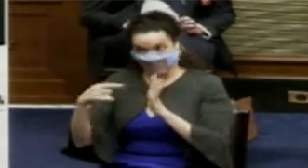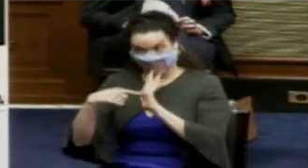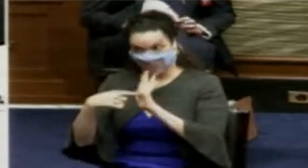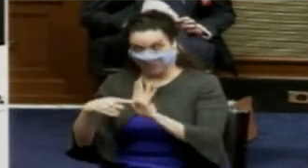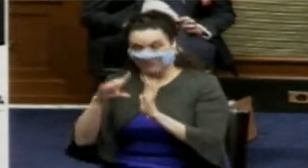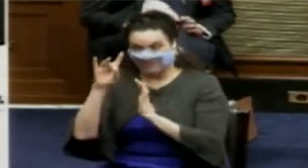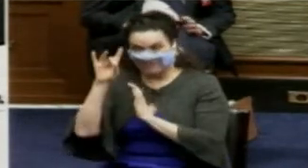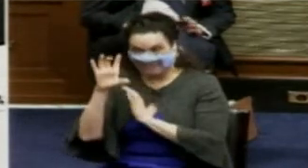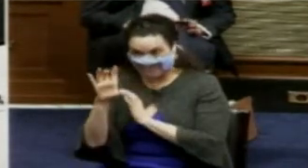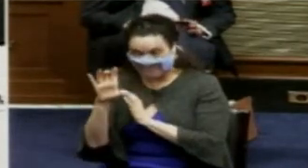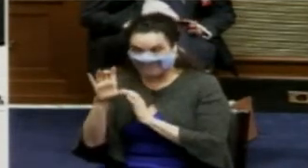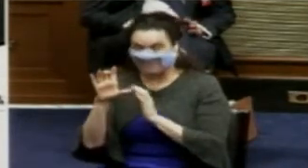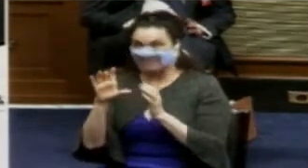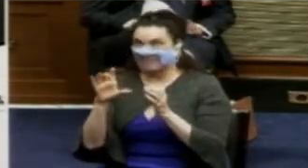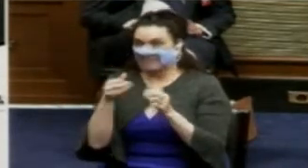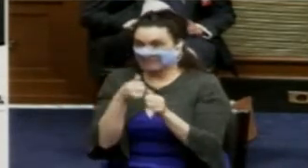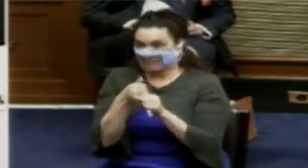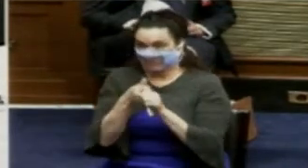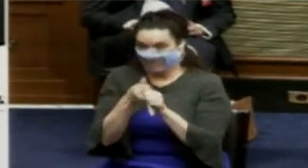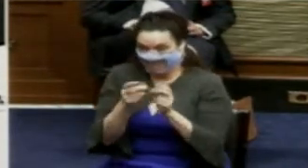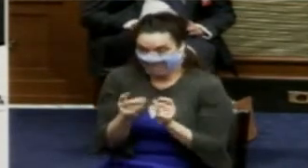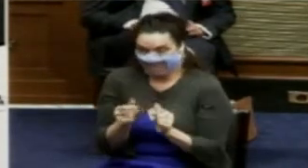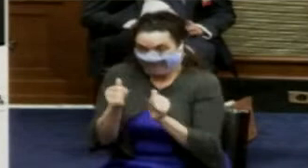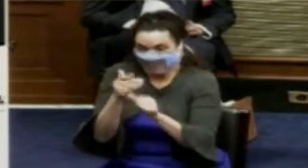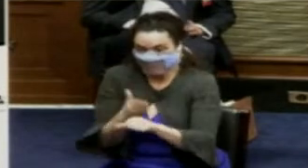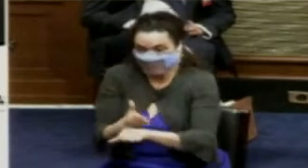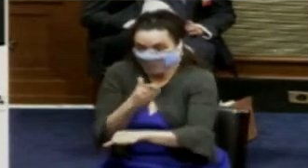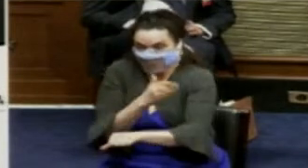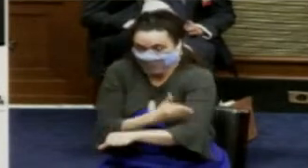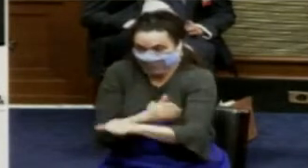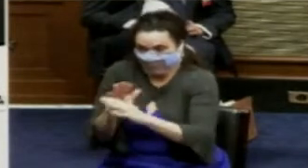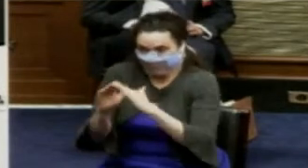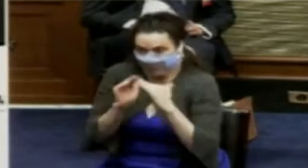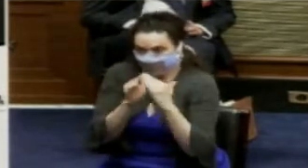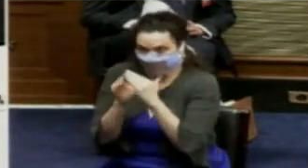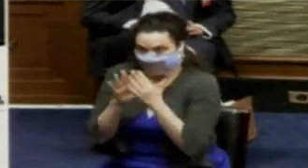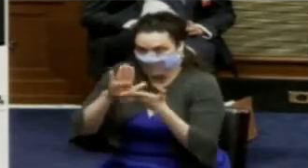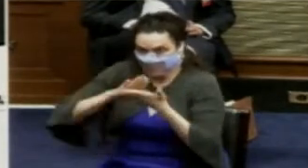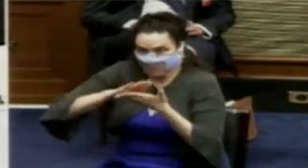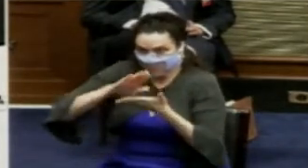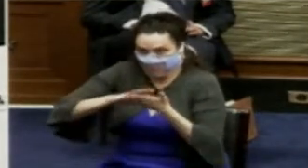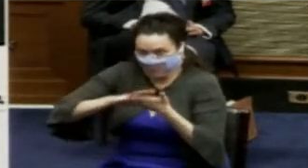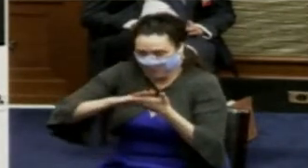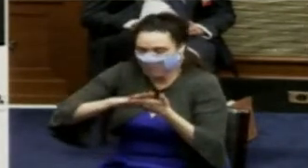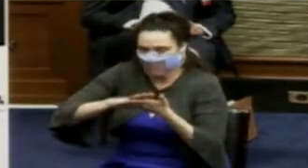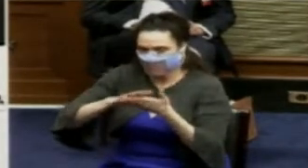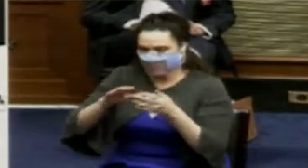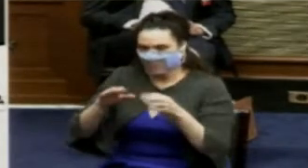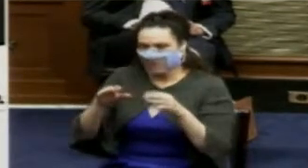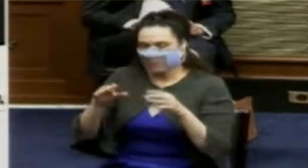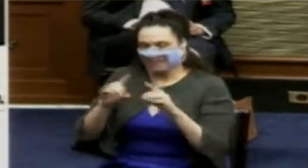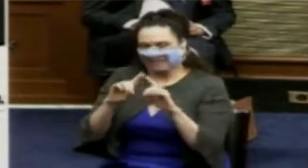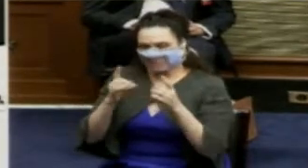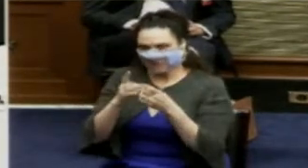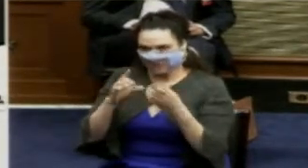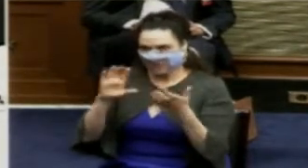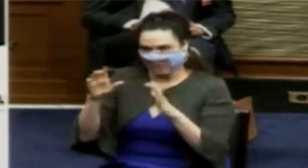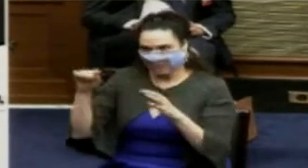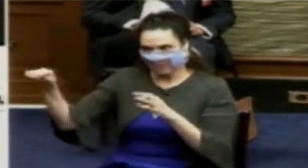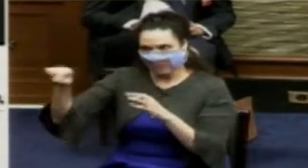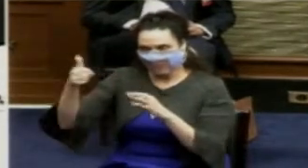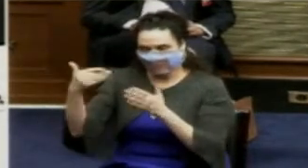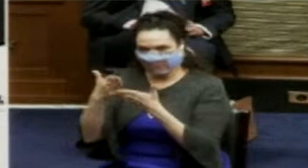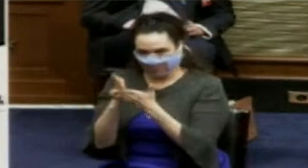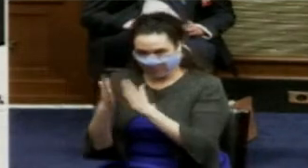improving urban school districts in the country. We, and I know I speak for Chairman Mendelson when I